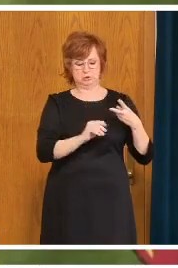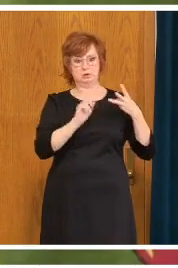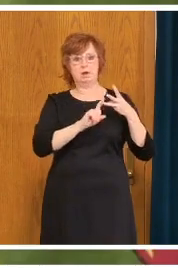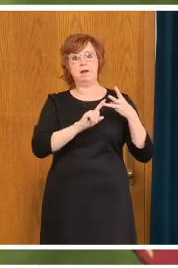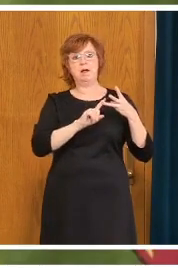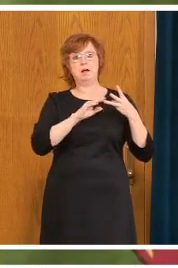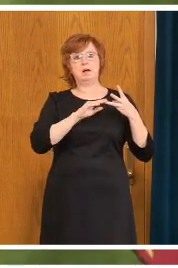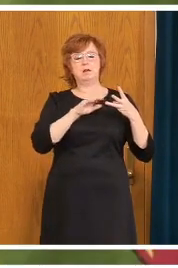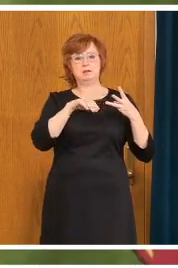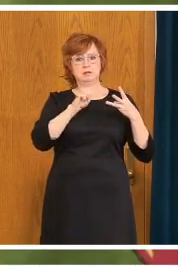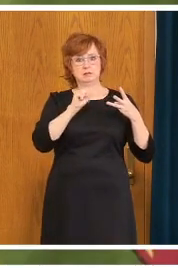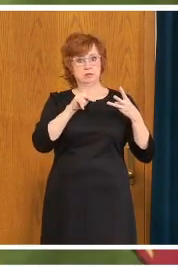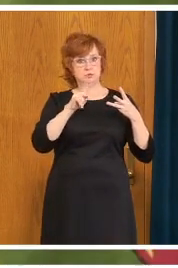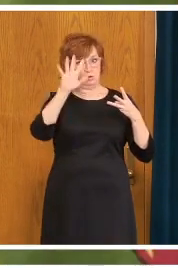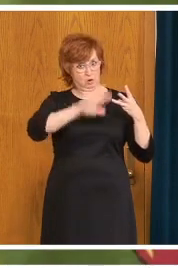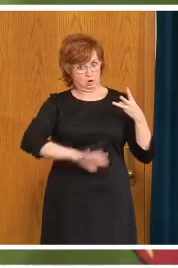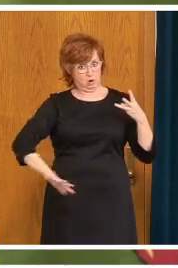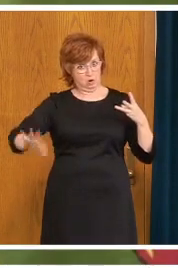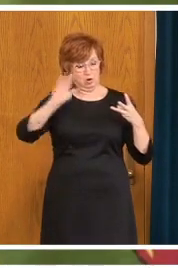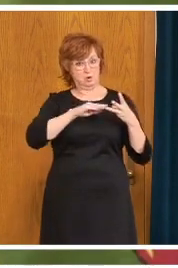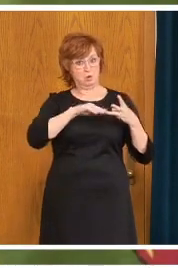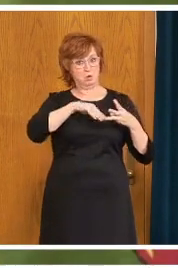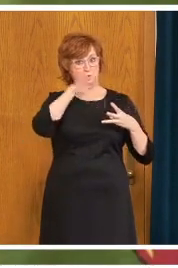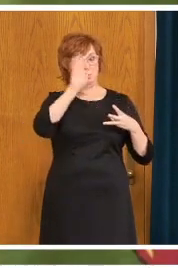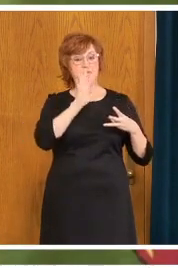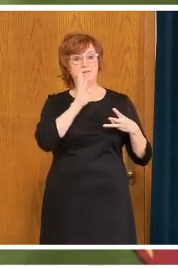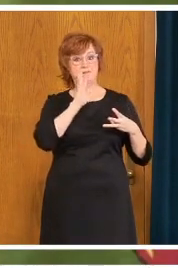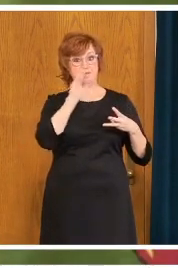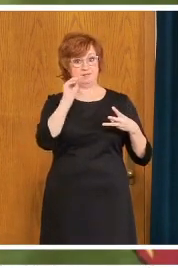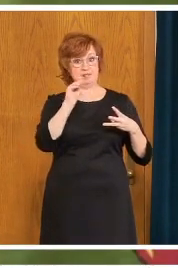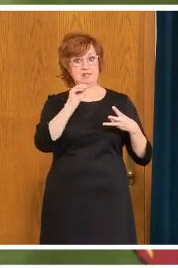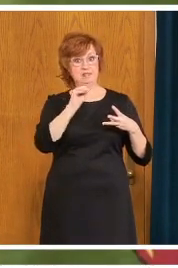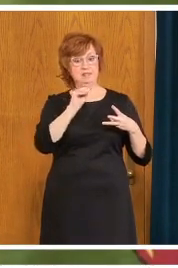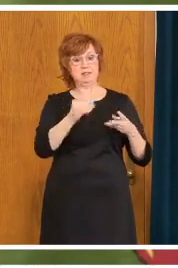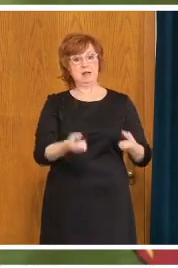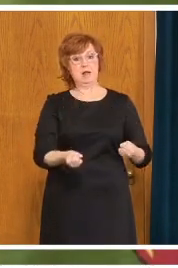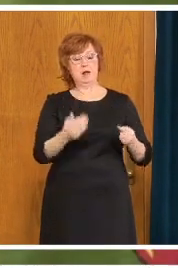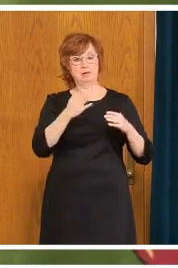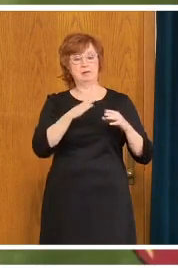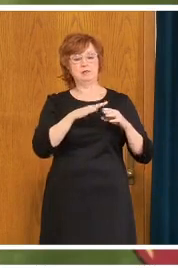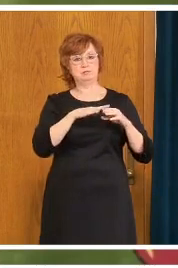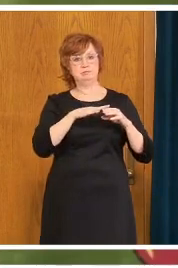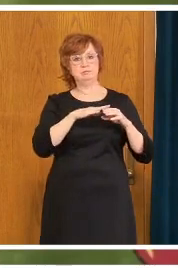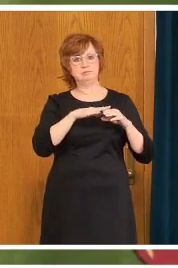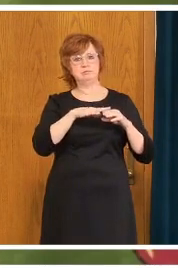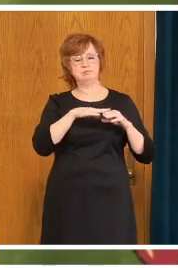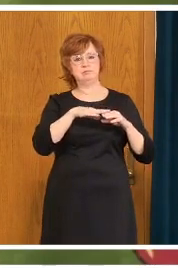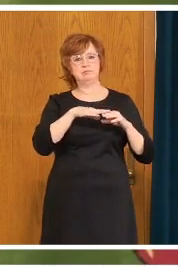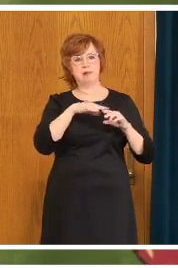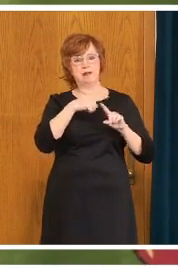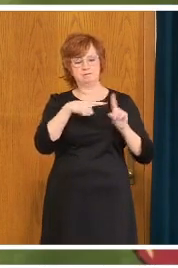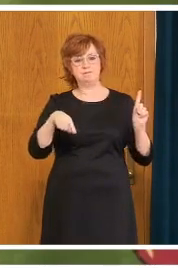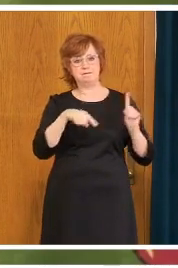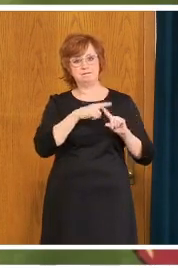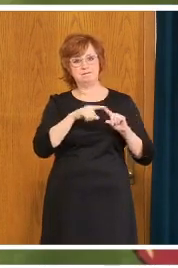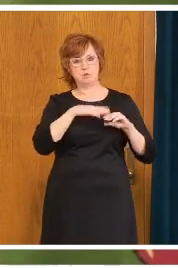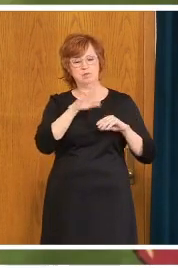of everyone in Saskatchewan age 50 and older. Our age-based sequencing is working